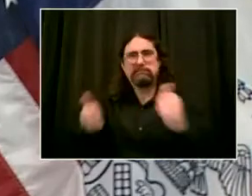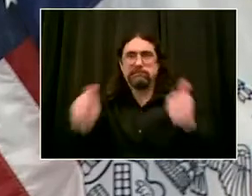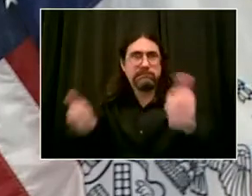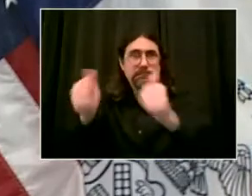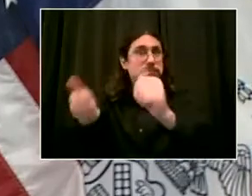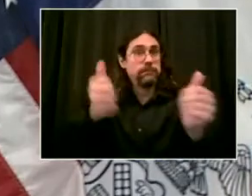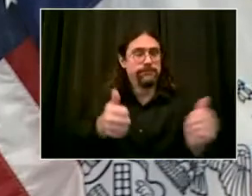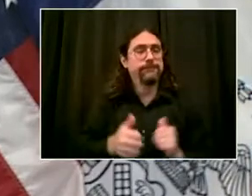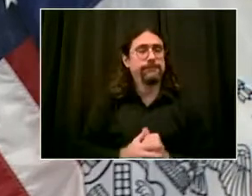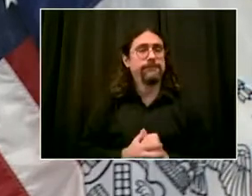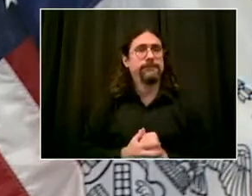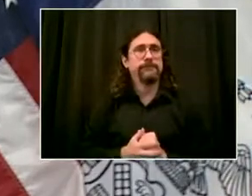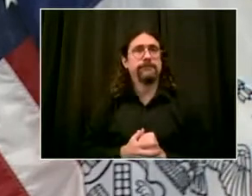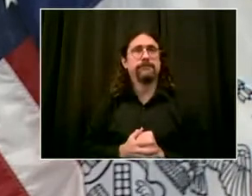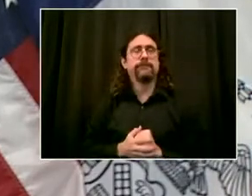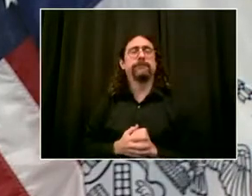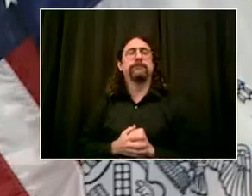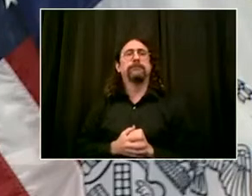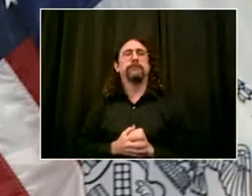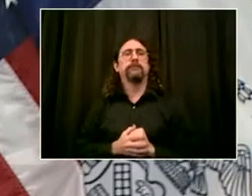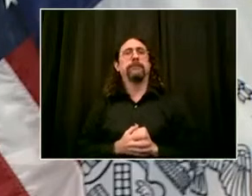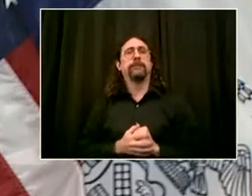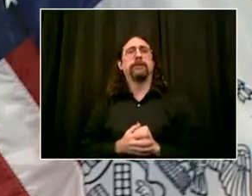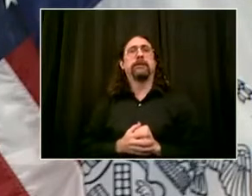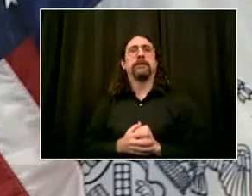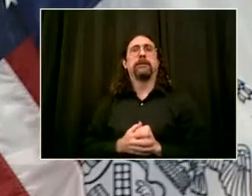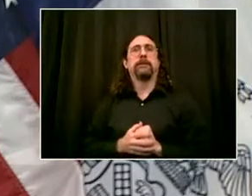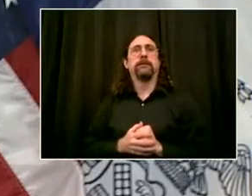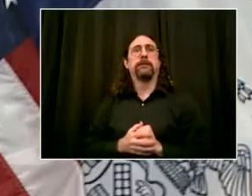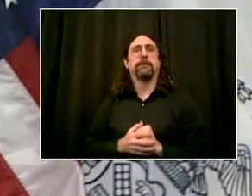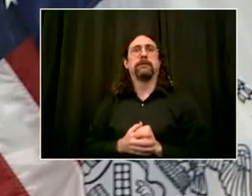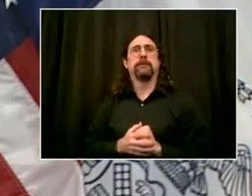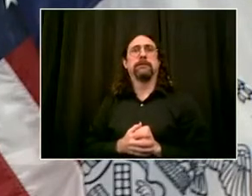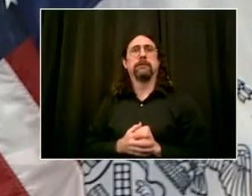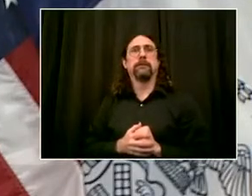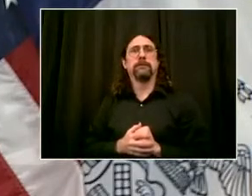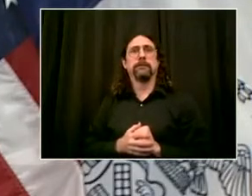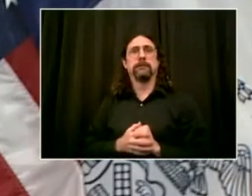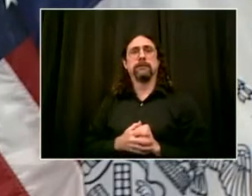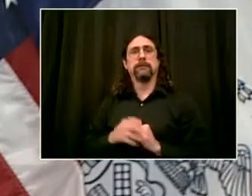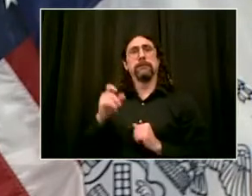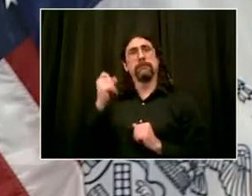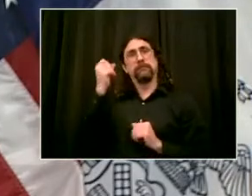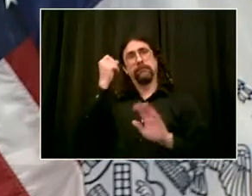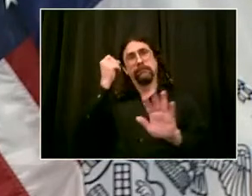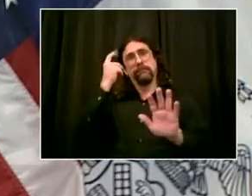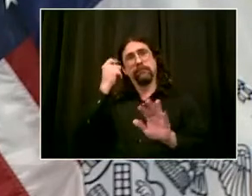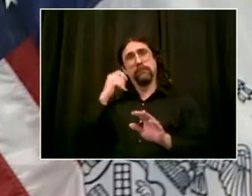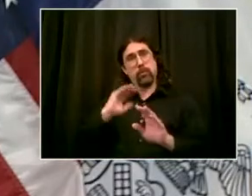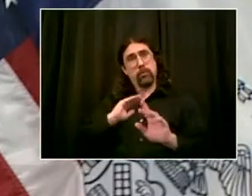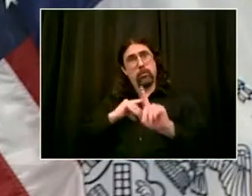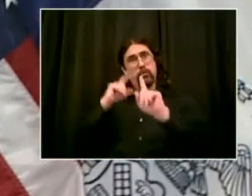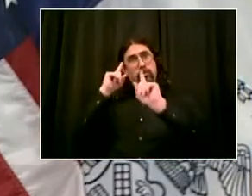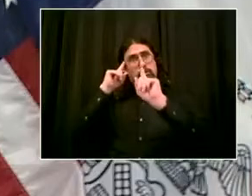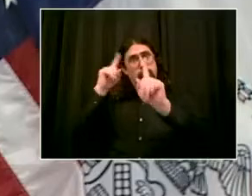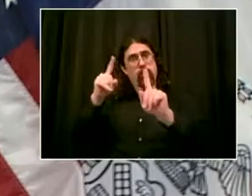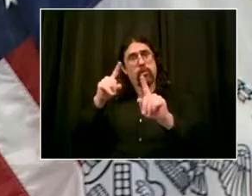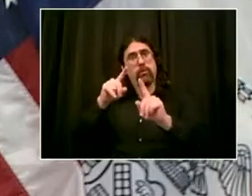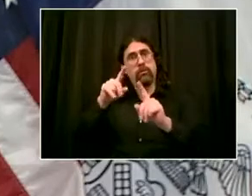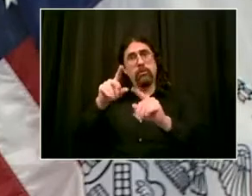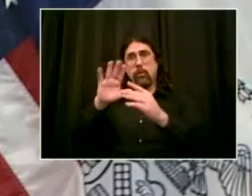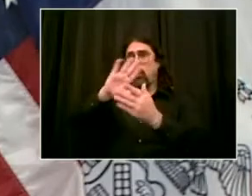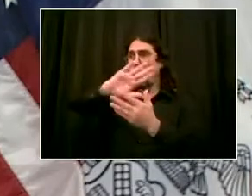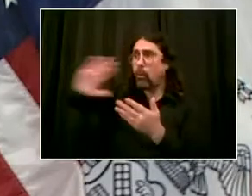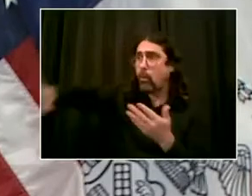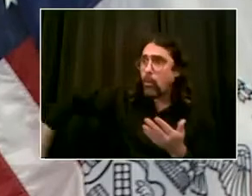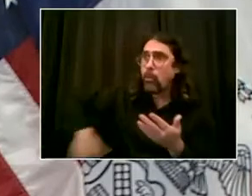in waves um but it does require a lot of new work and we need the time to get ready to get things in